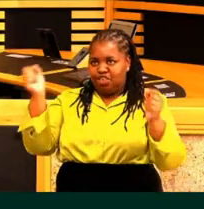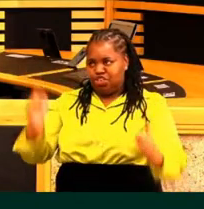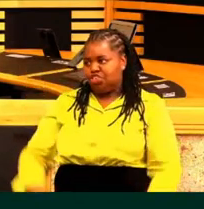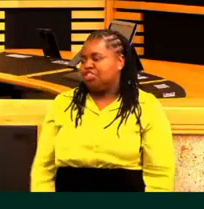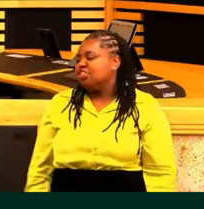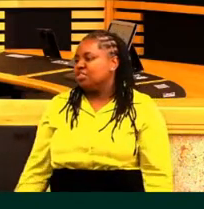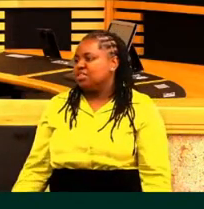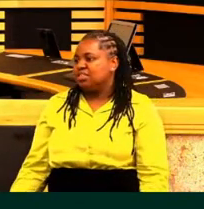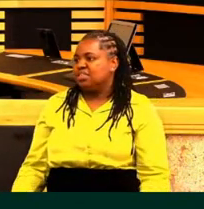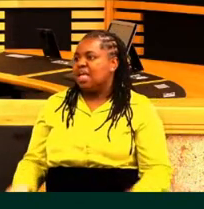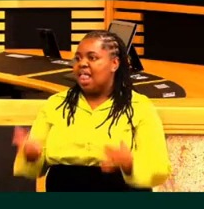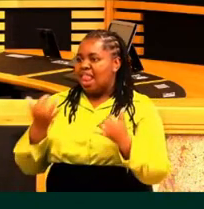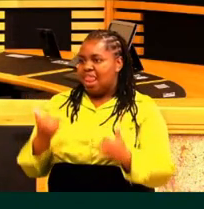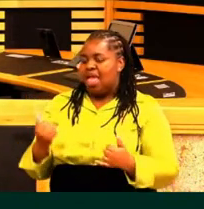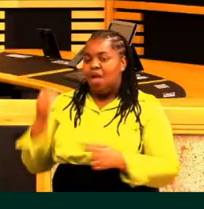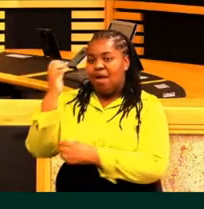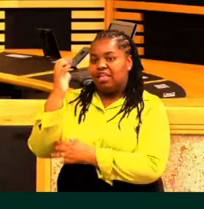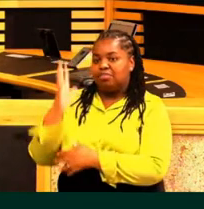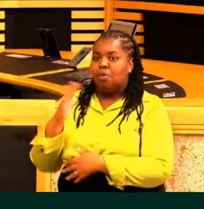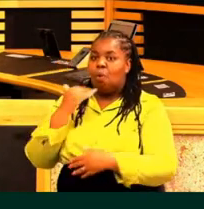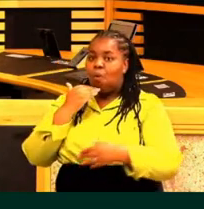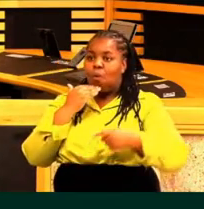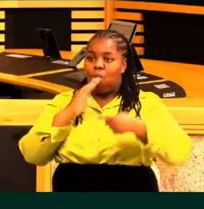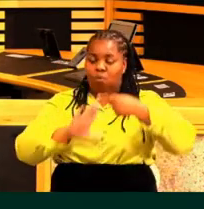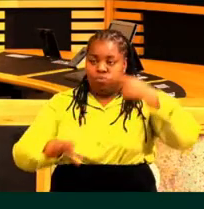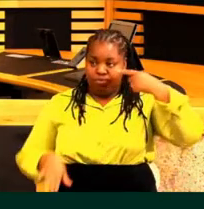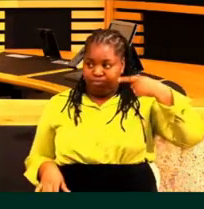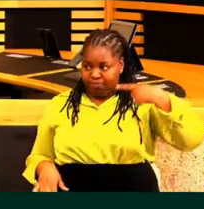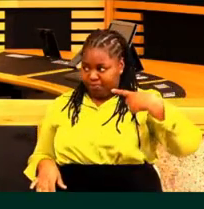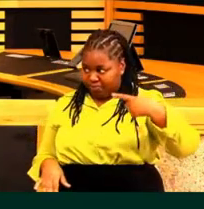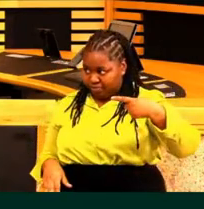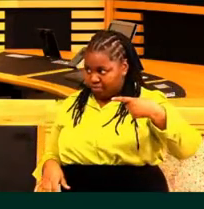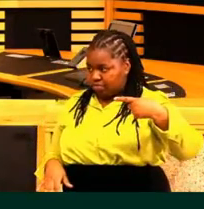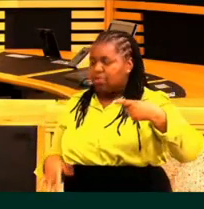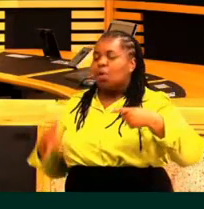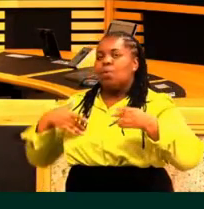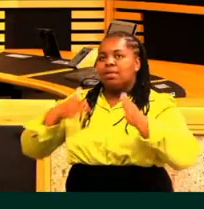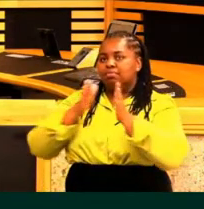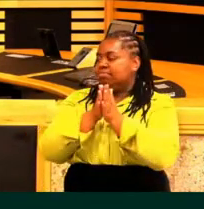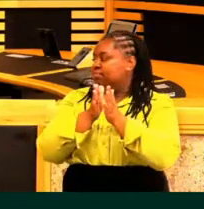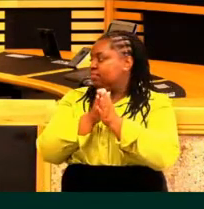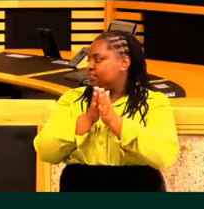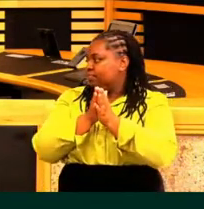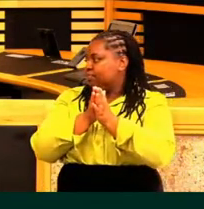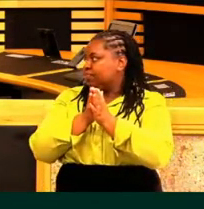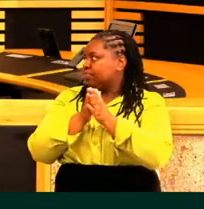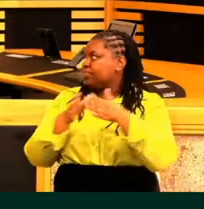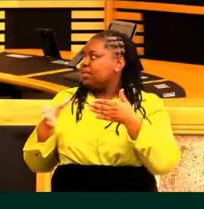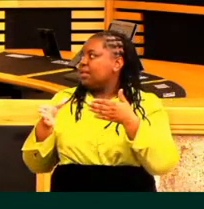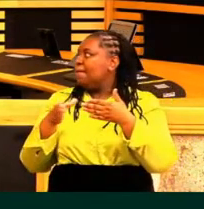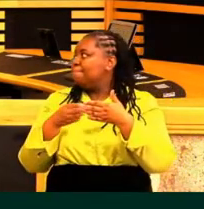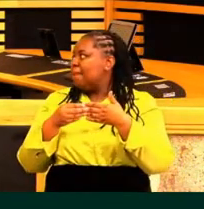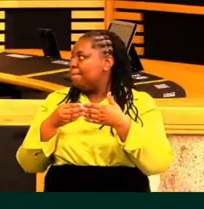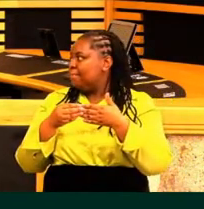so these are the speakers that follows will therefore request member